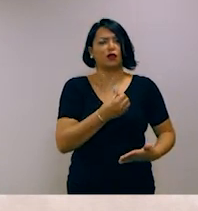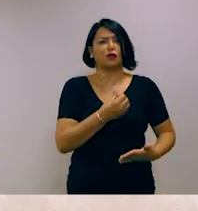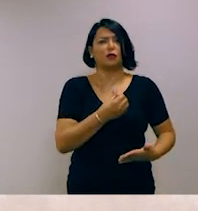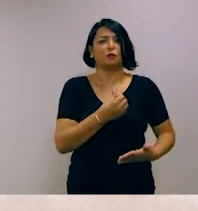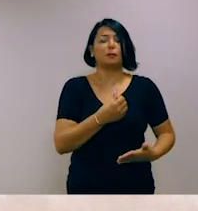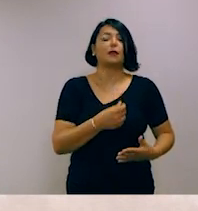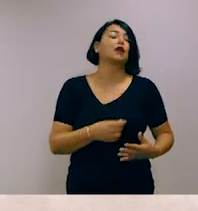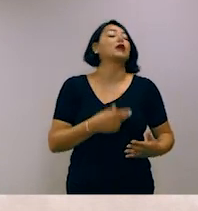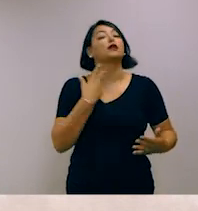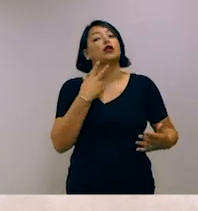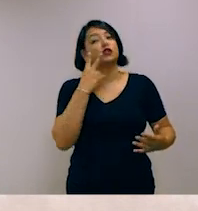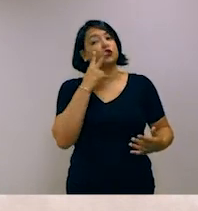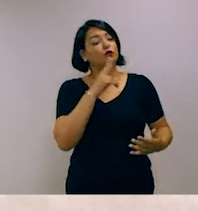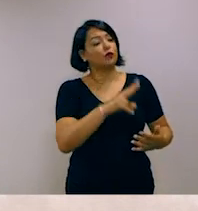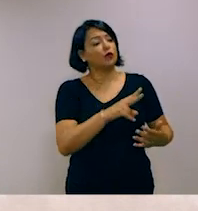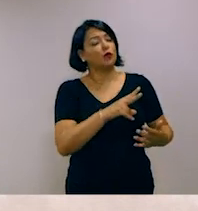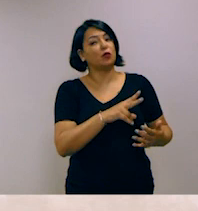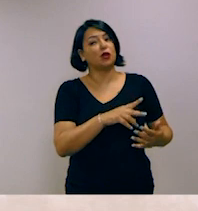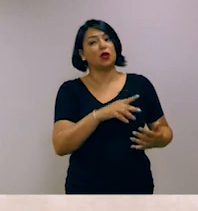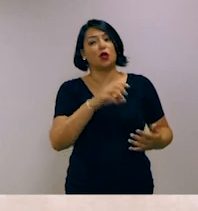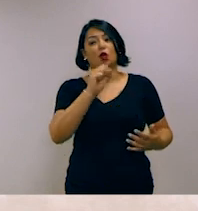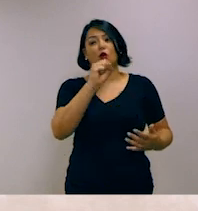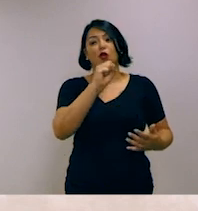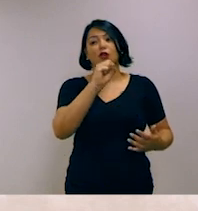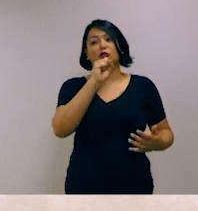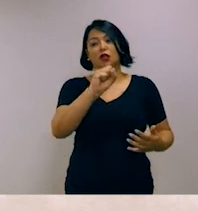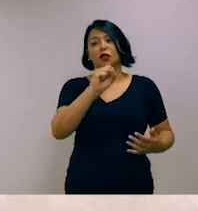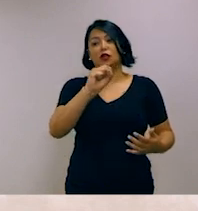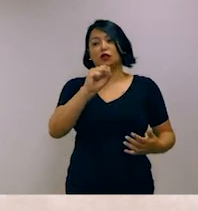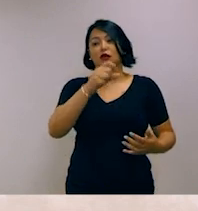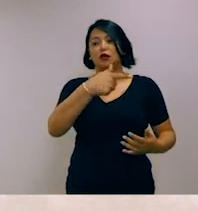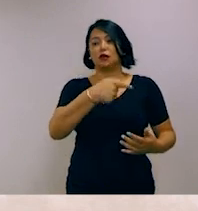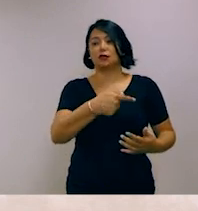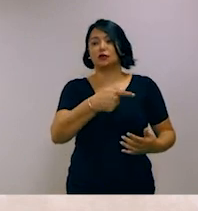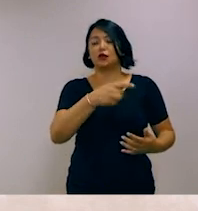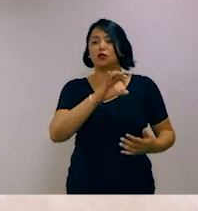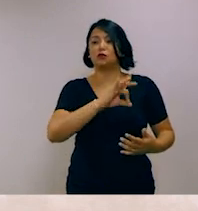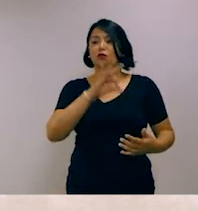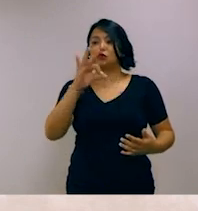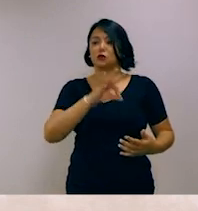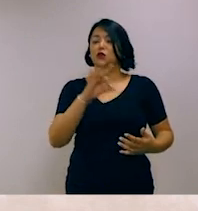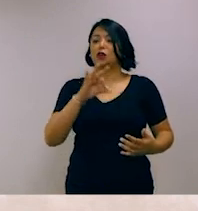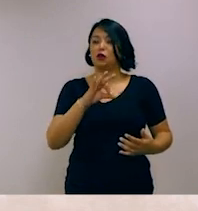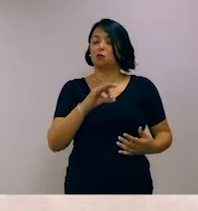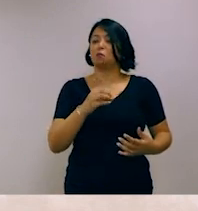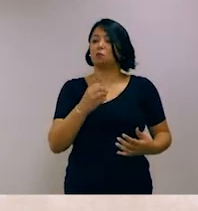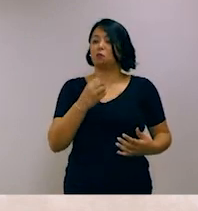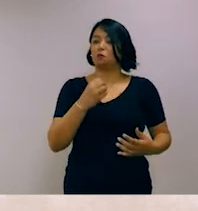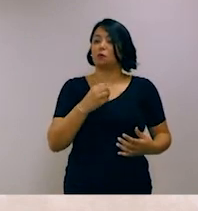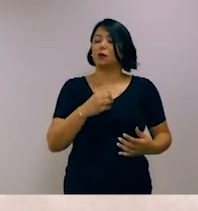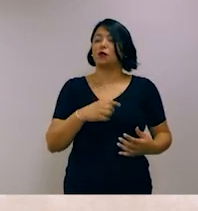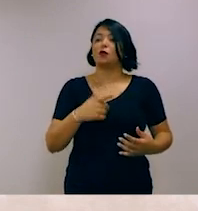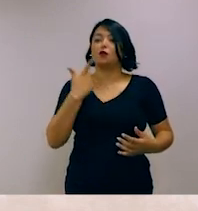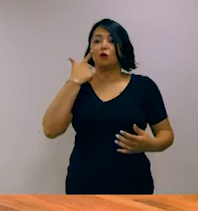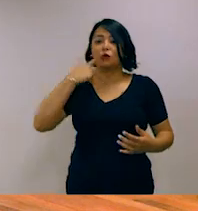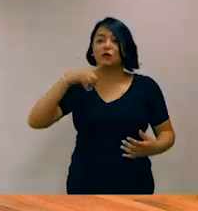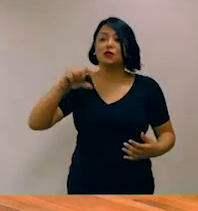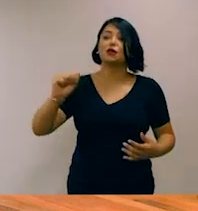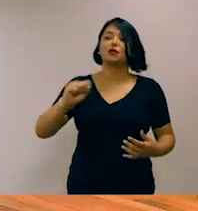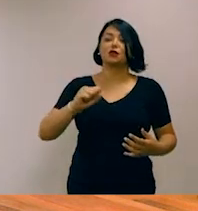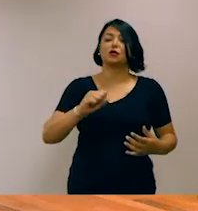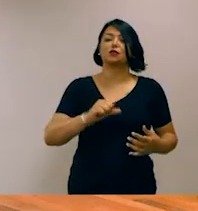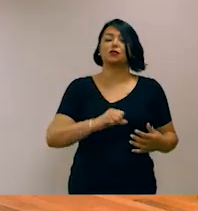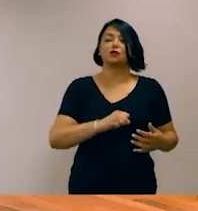And the average accuracy of the model was about 87% the first time we ran the